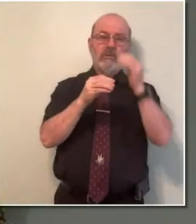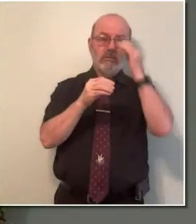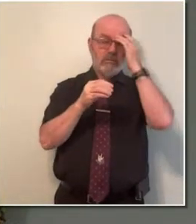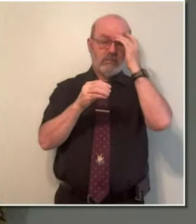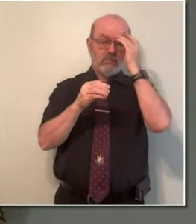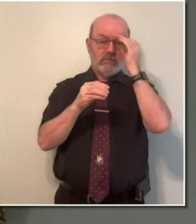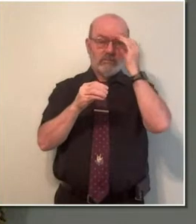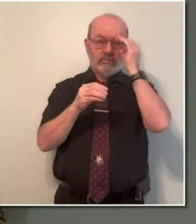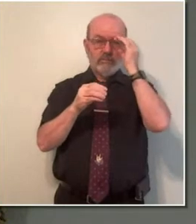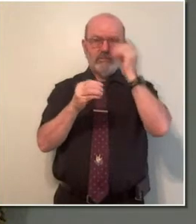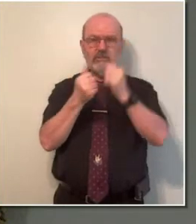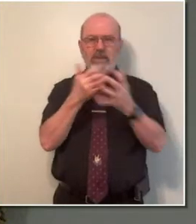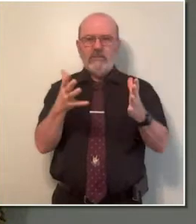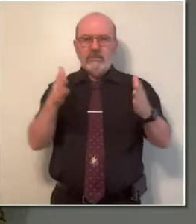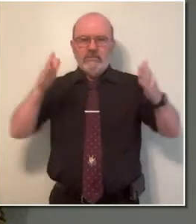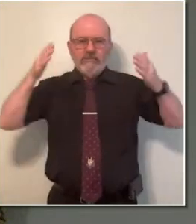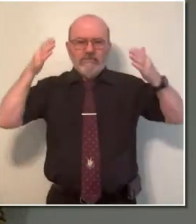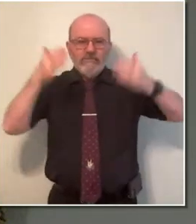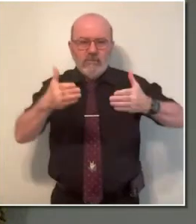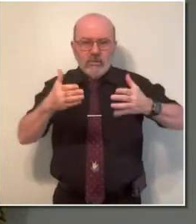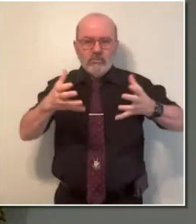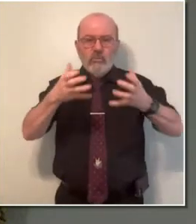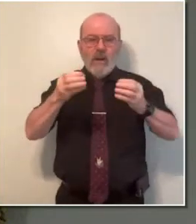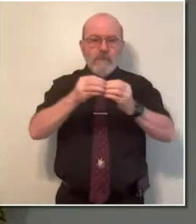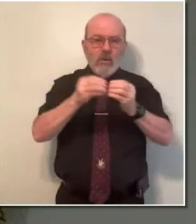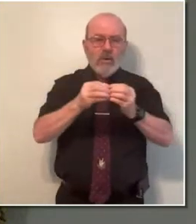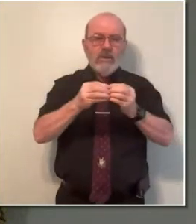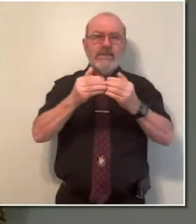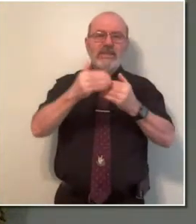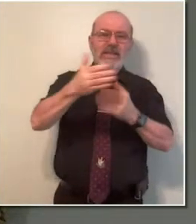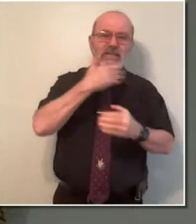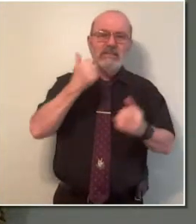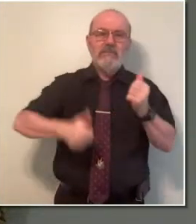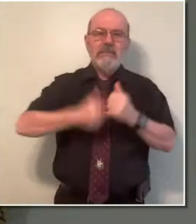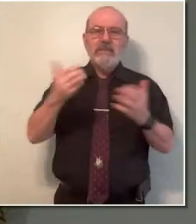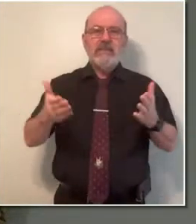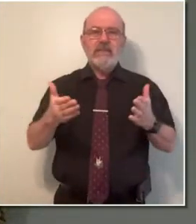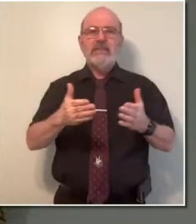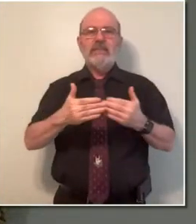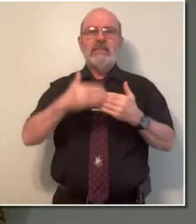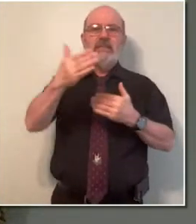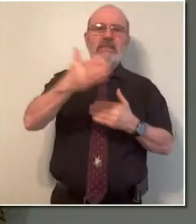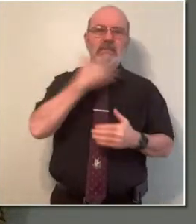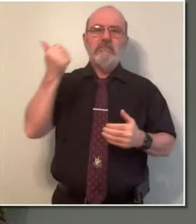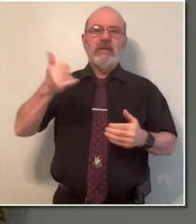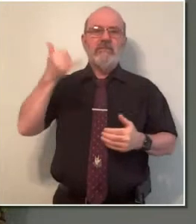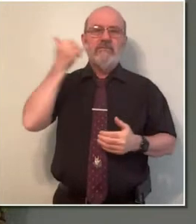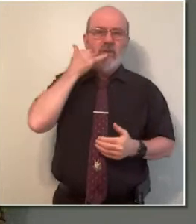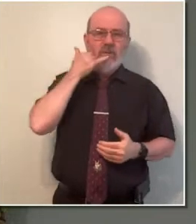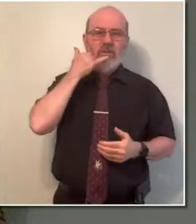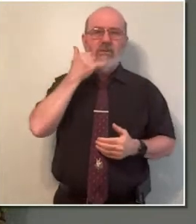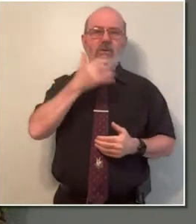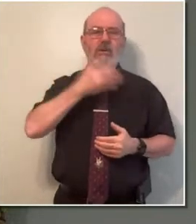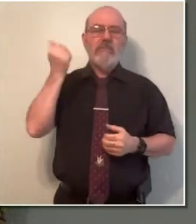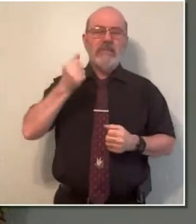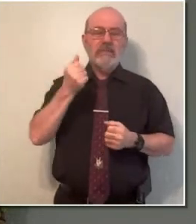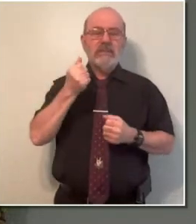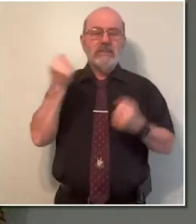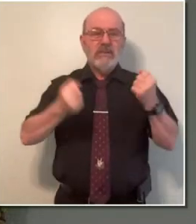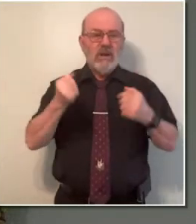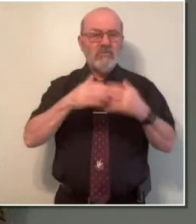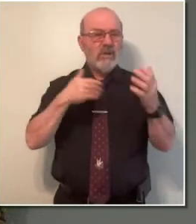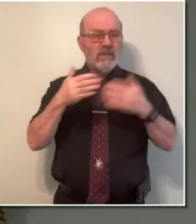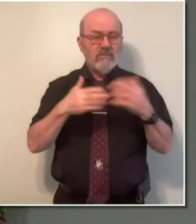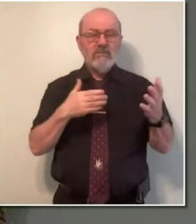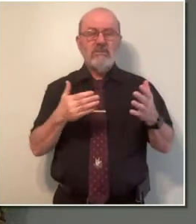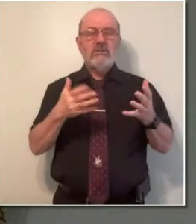everything is geared towards wanting more. We want the next best thing. We want the next best phone, the next this, that, or the other. We want to have it, and